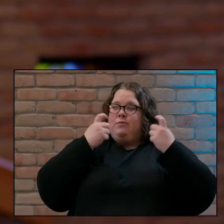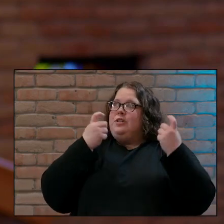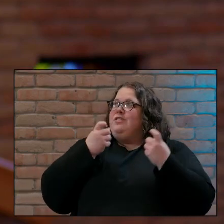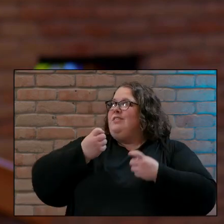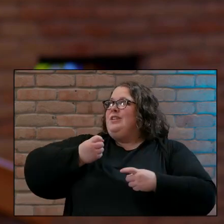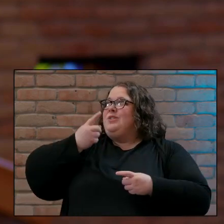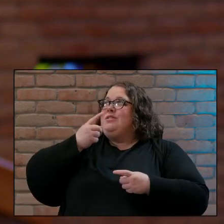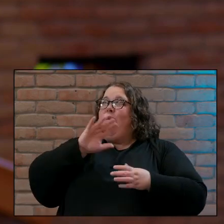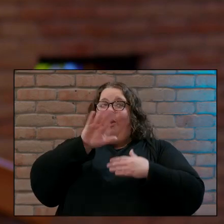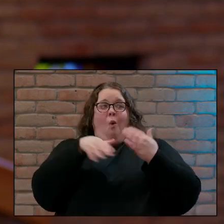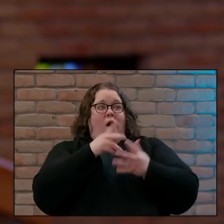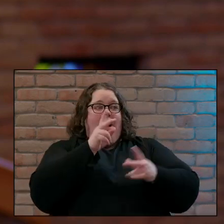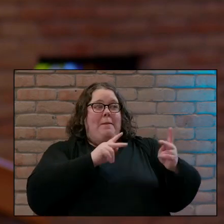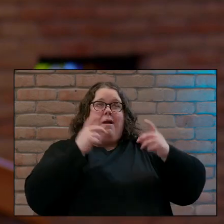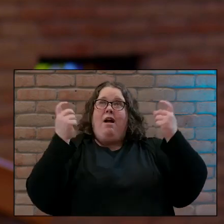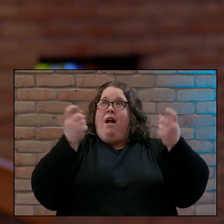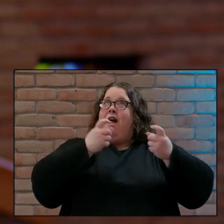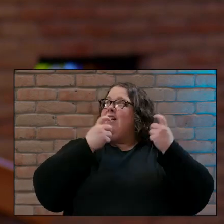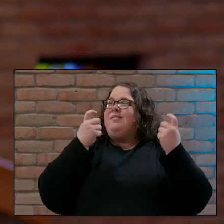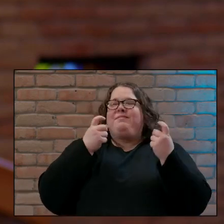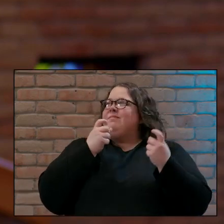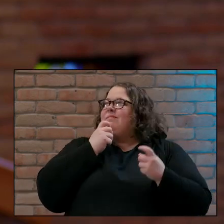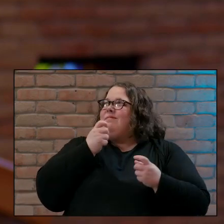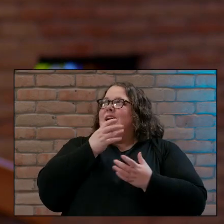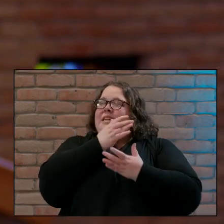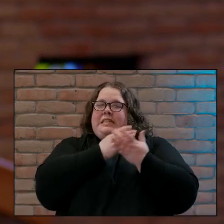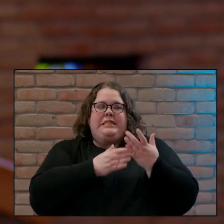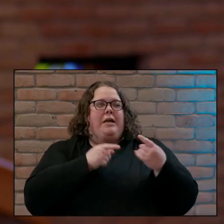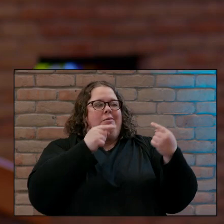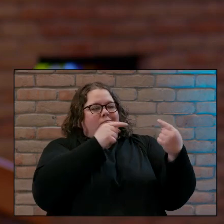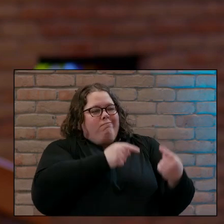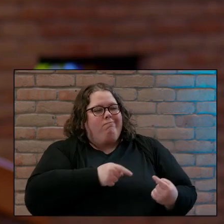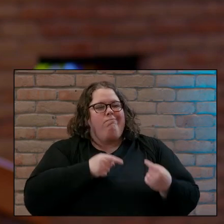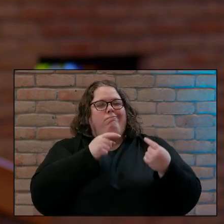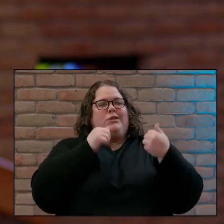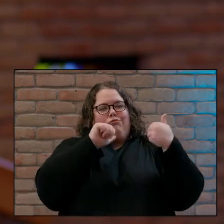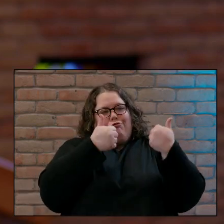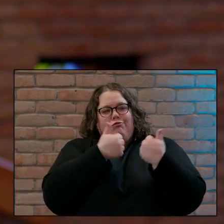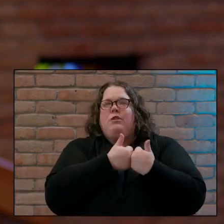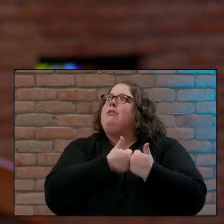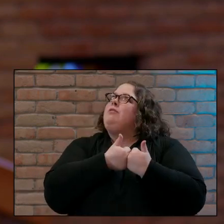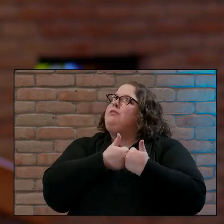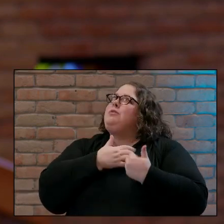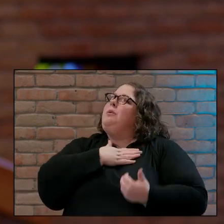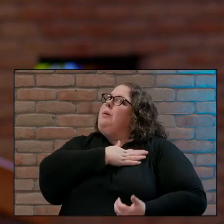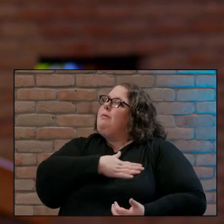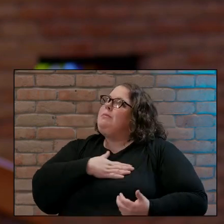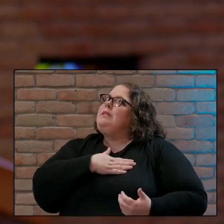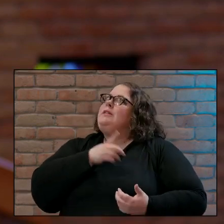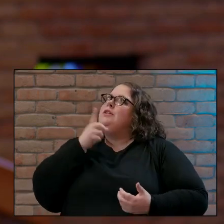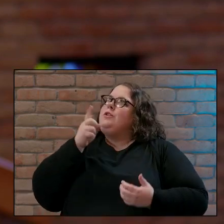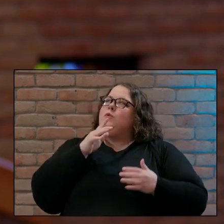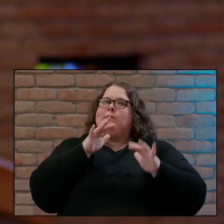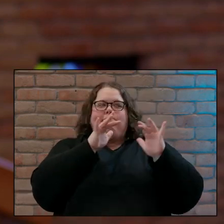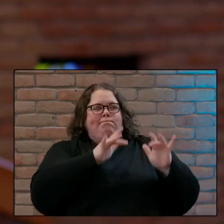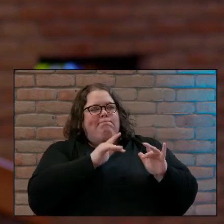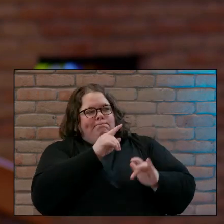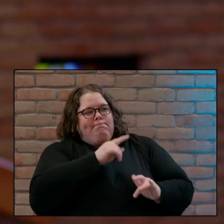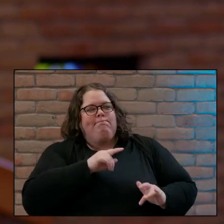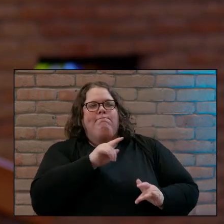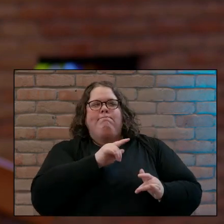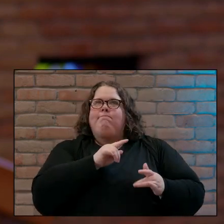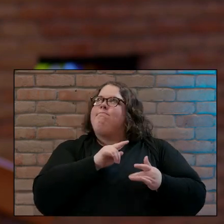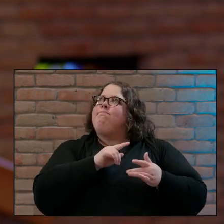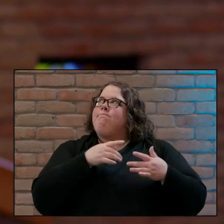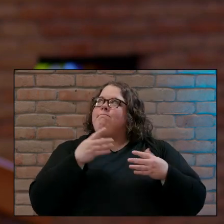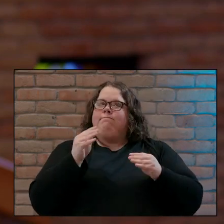experiencing hurt and sorrows and other challenges. And so I pray, Lord, that your presence would be a comfort to them, that you would strengthen them